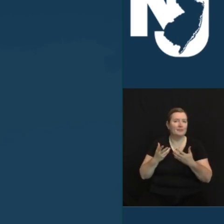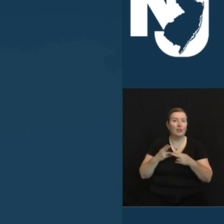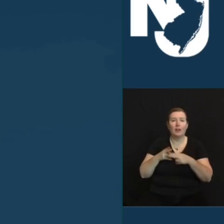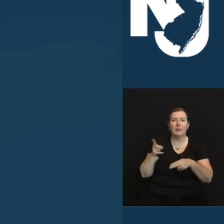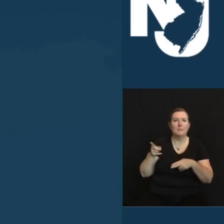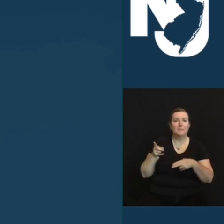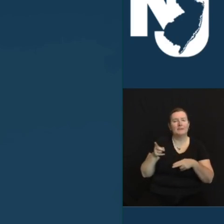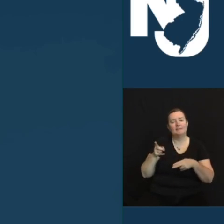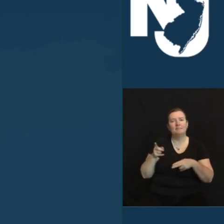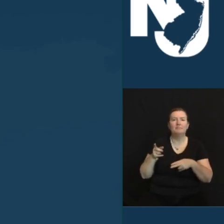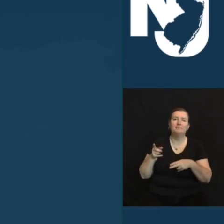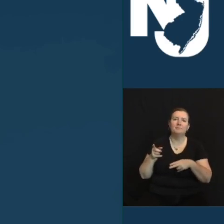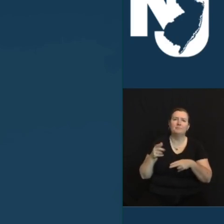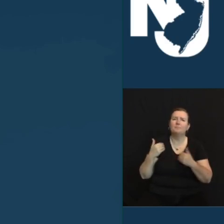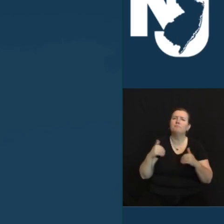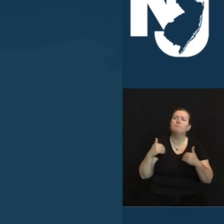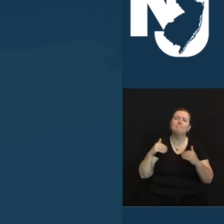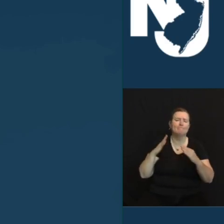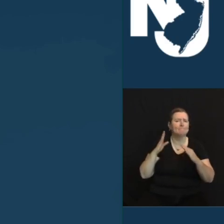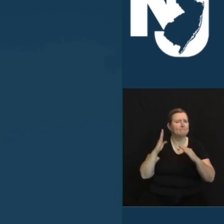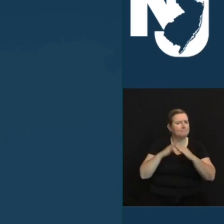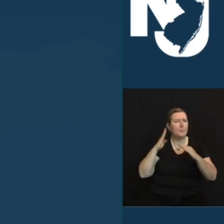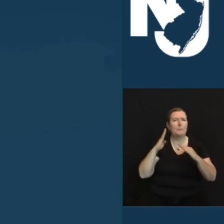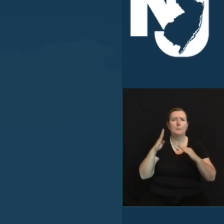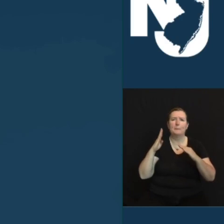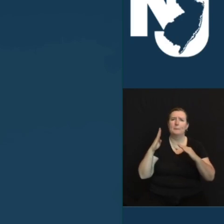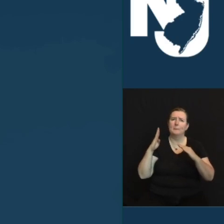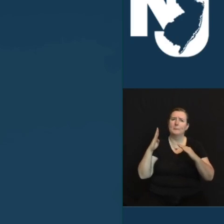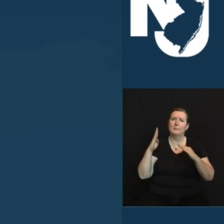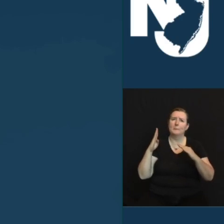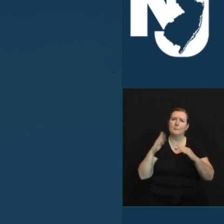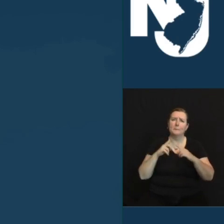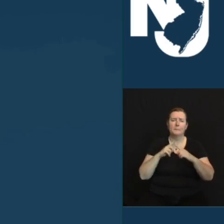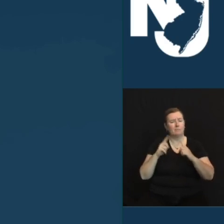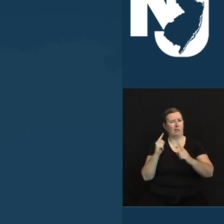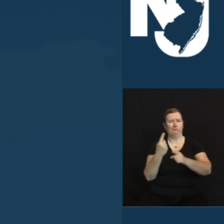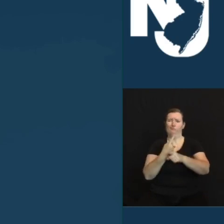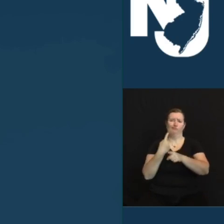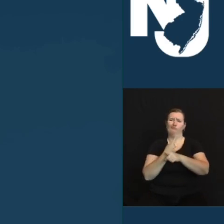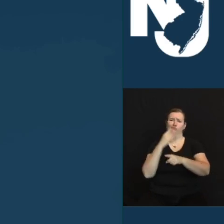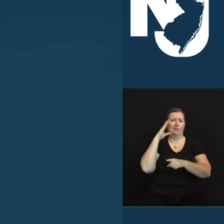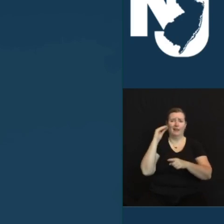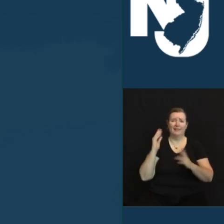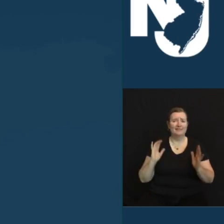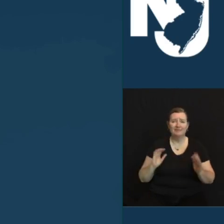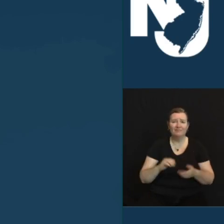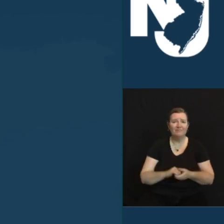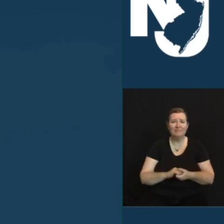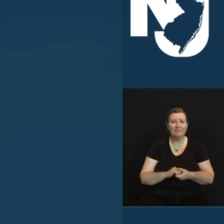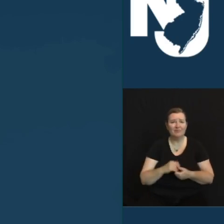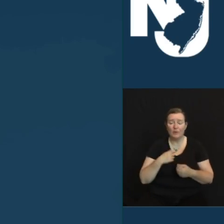most extraordinary, ordinary guy." Vinny's life is a reminder that even in the face